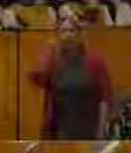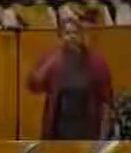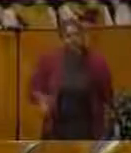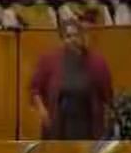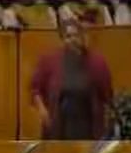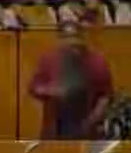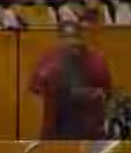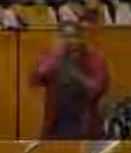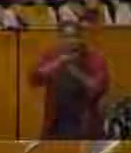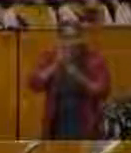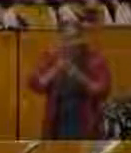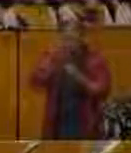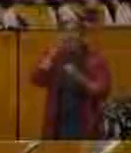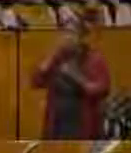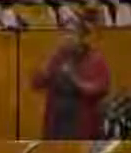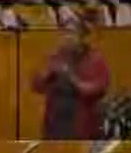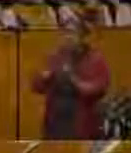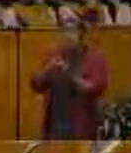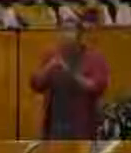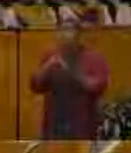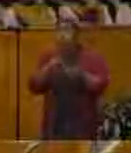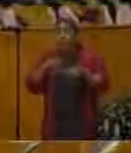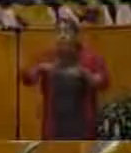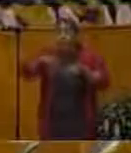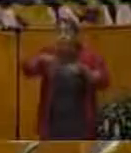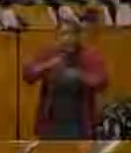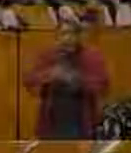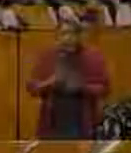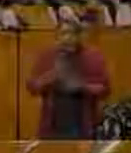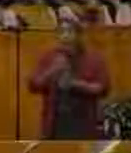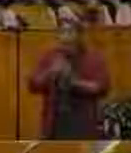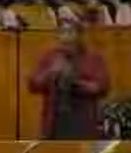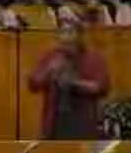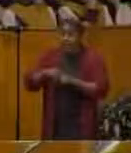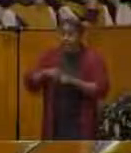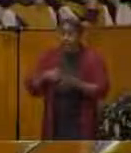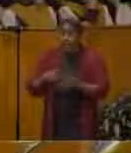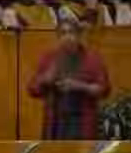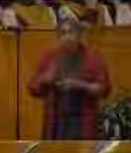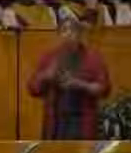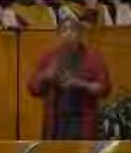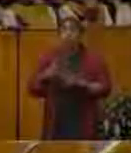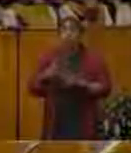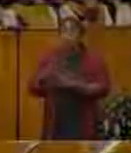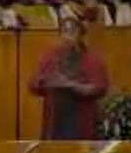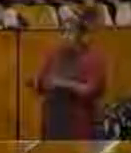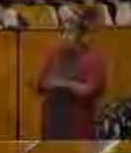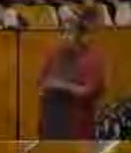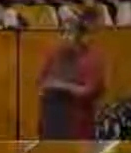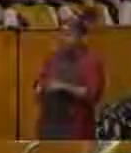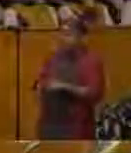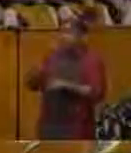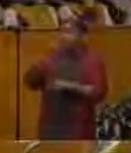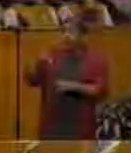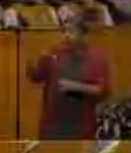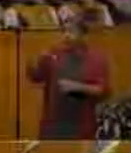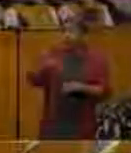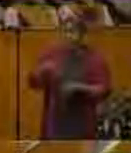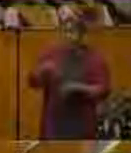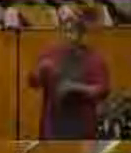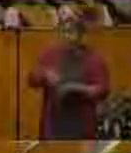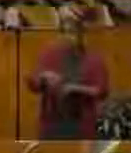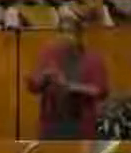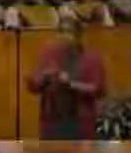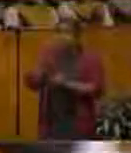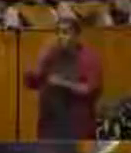fronting. If you got on red bottoms, but when offering time come, you lick an empty envelope to put it in the tray so nobody on your